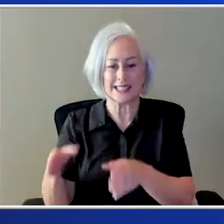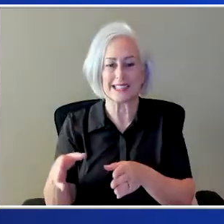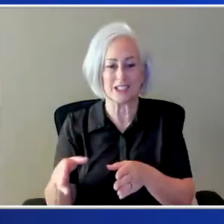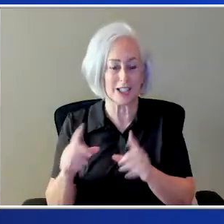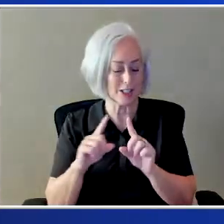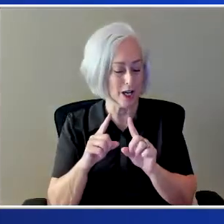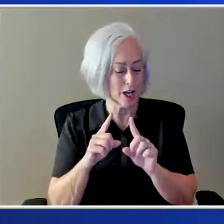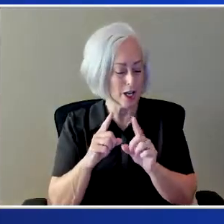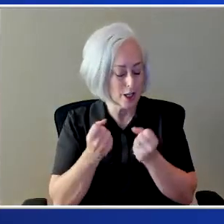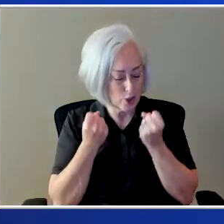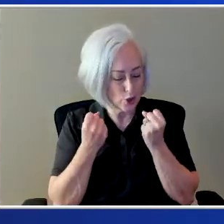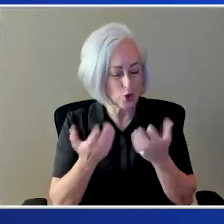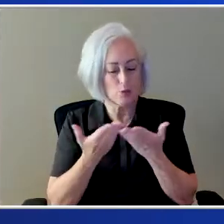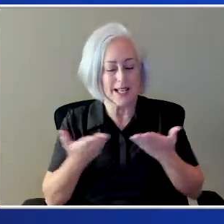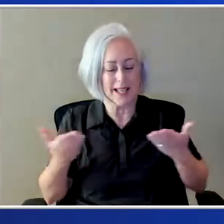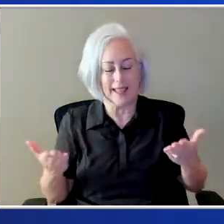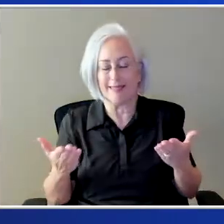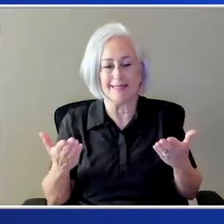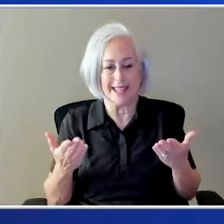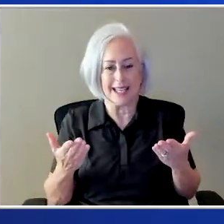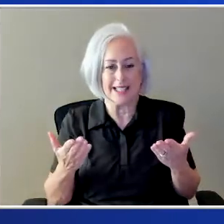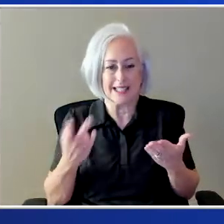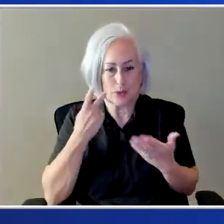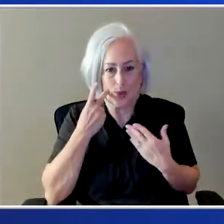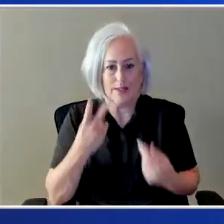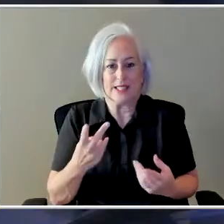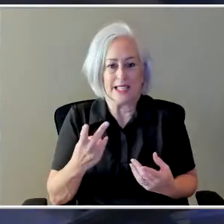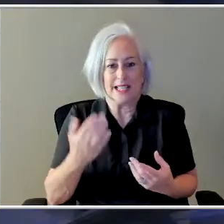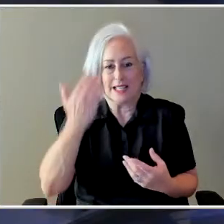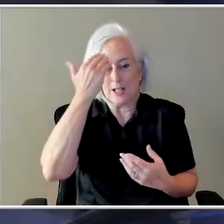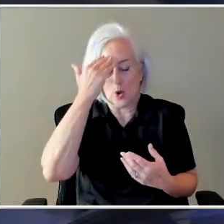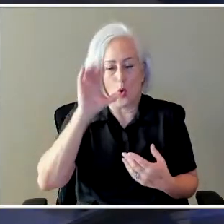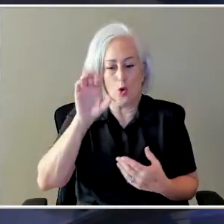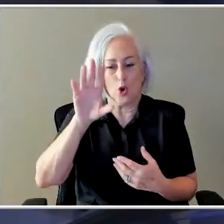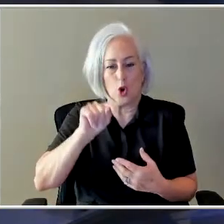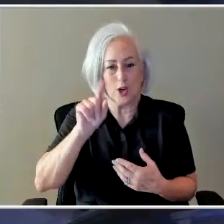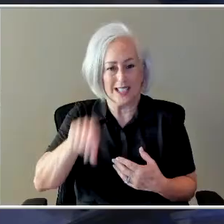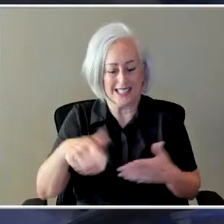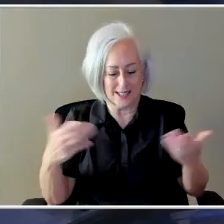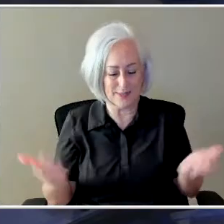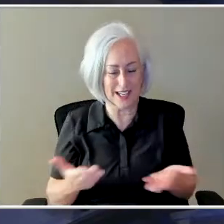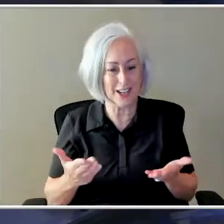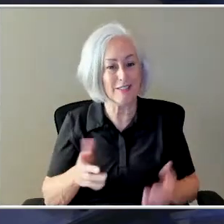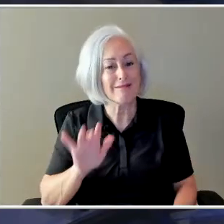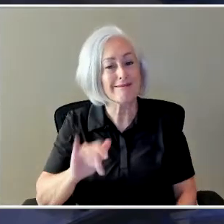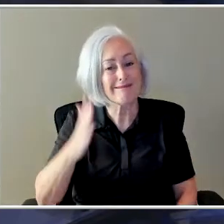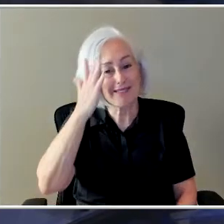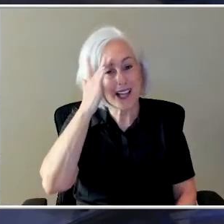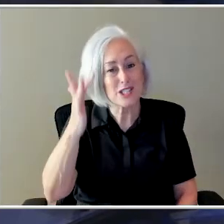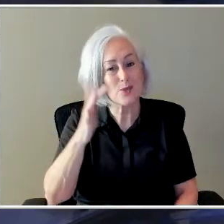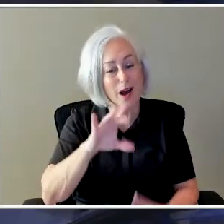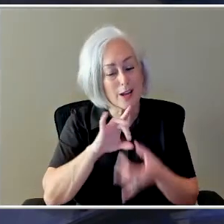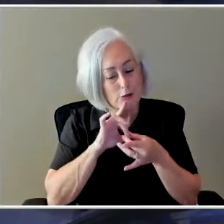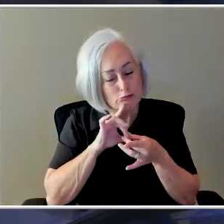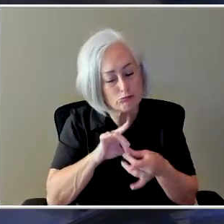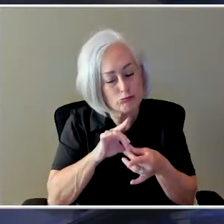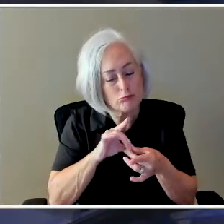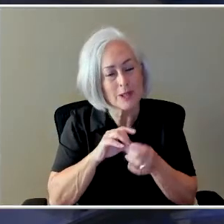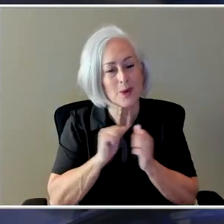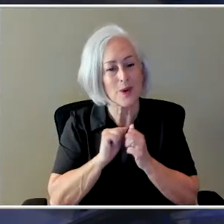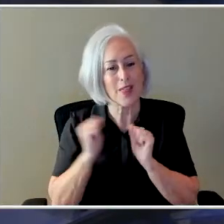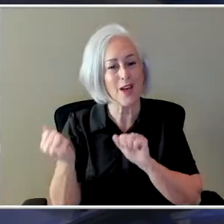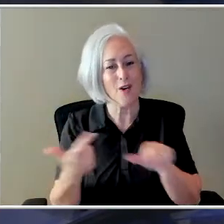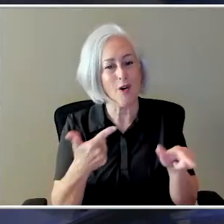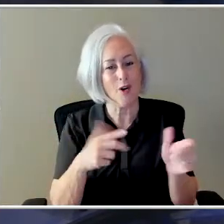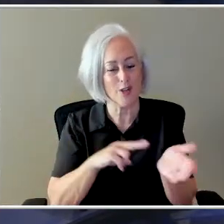he's shown us that Kurt needs to be here. Well, no wonder you're so close with all these nurses. Right? Heck of a